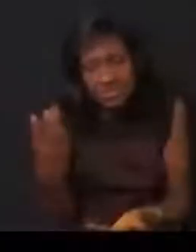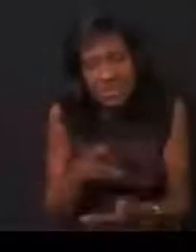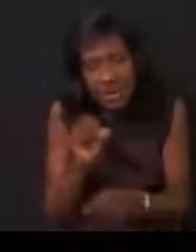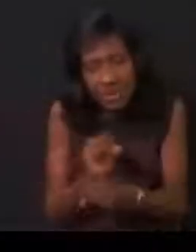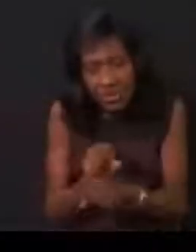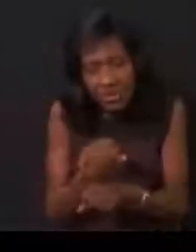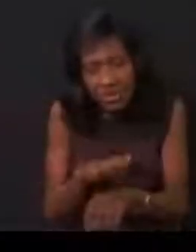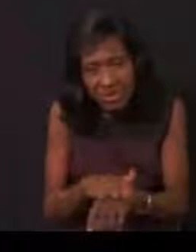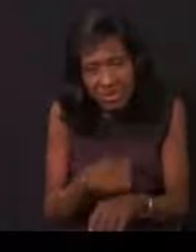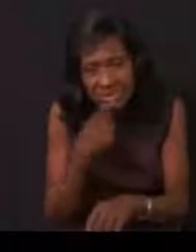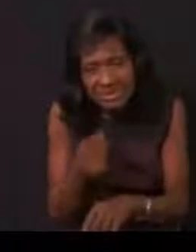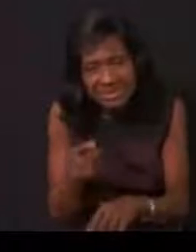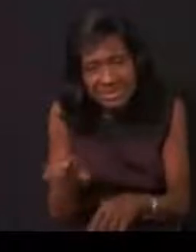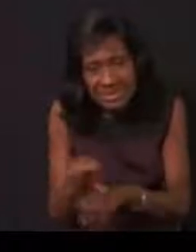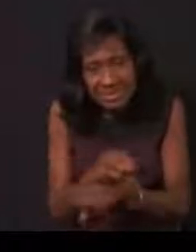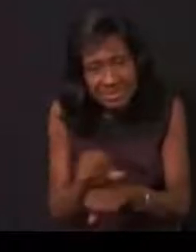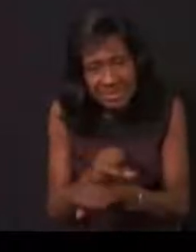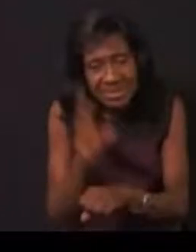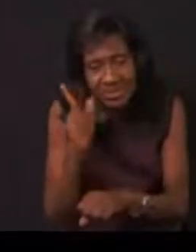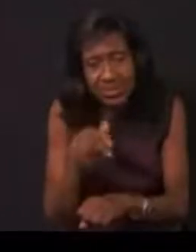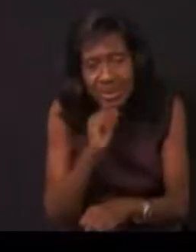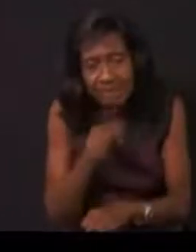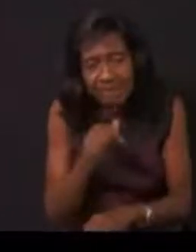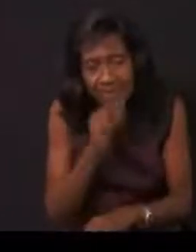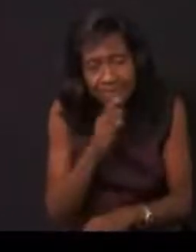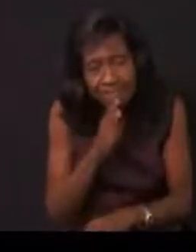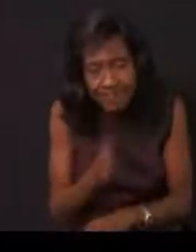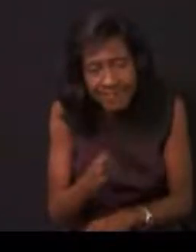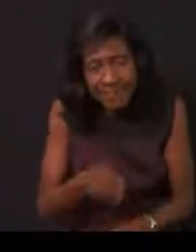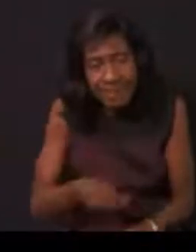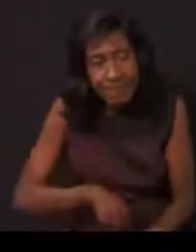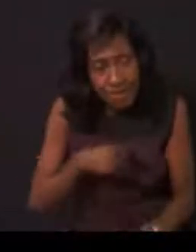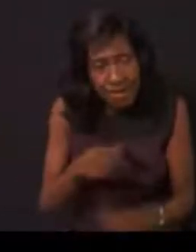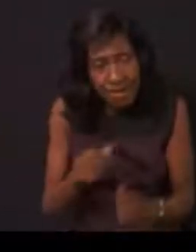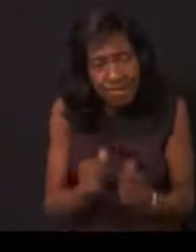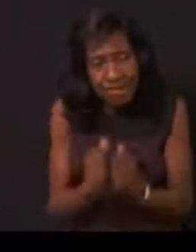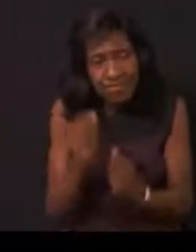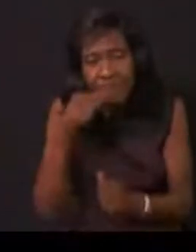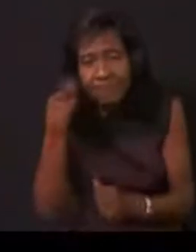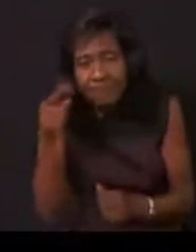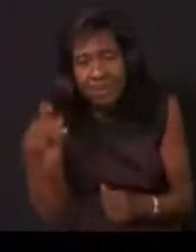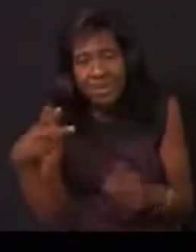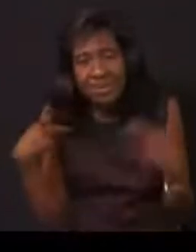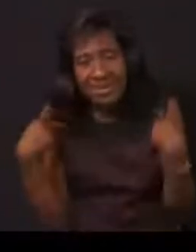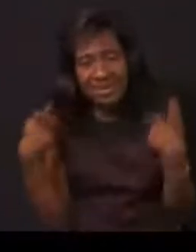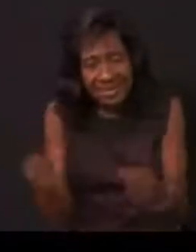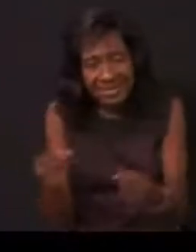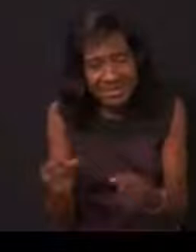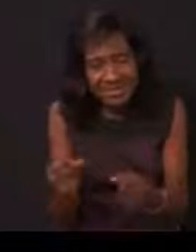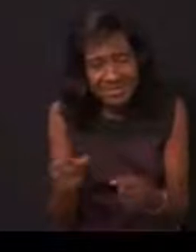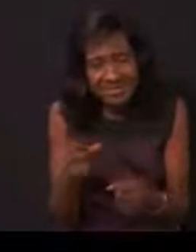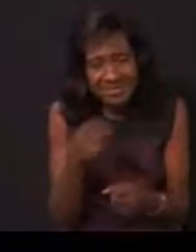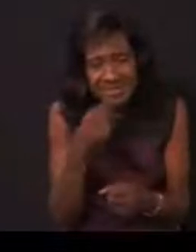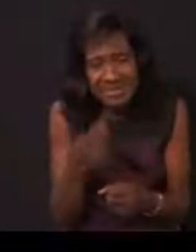you the Cayman Islands will be very proud of public health. Thanks and no thanks almost in the same breath of COVID-19. It